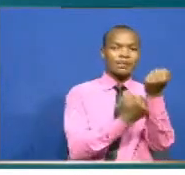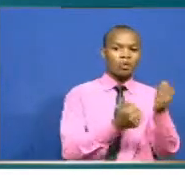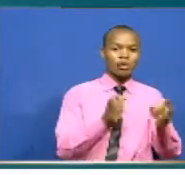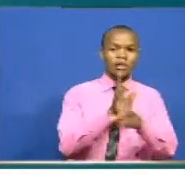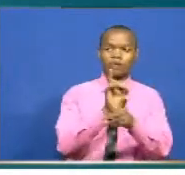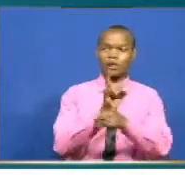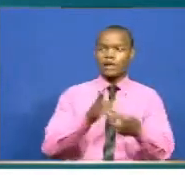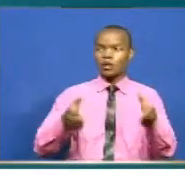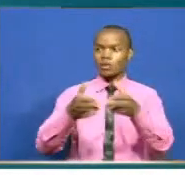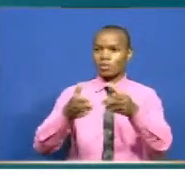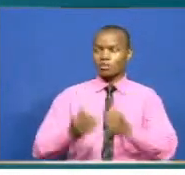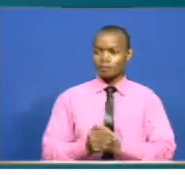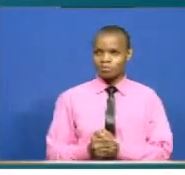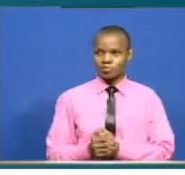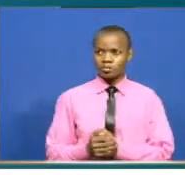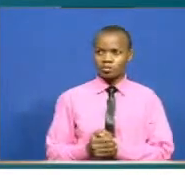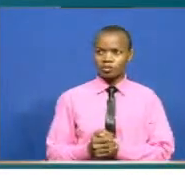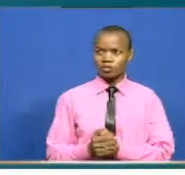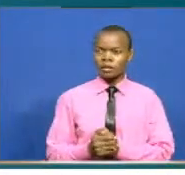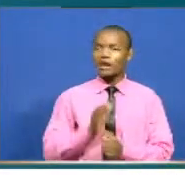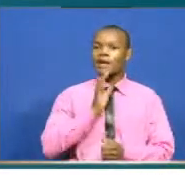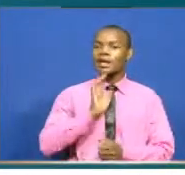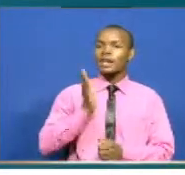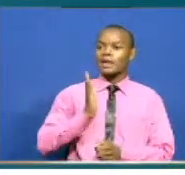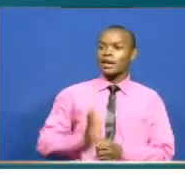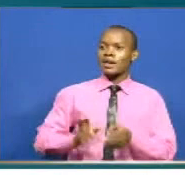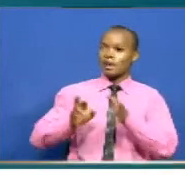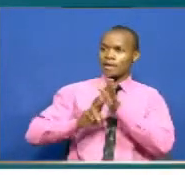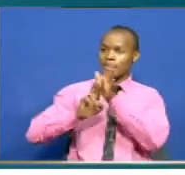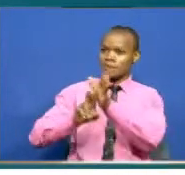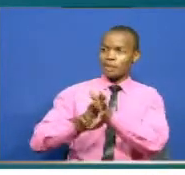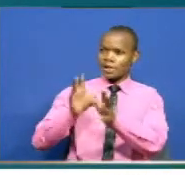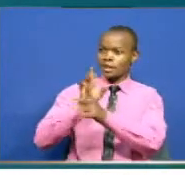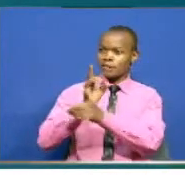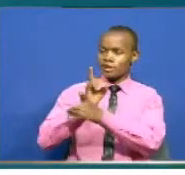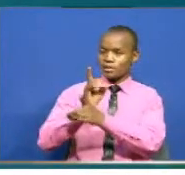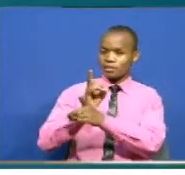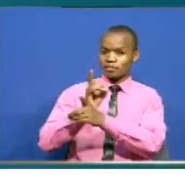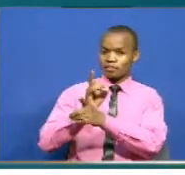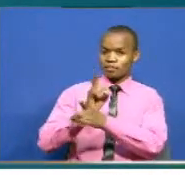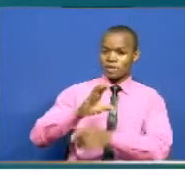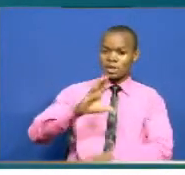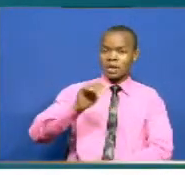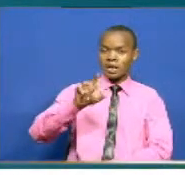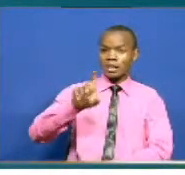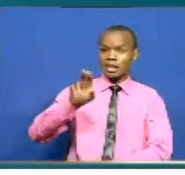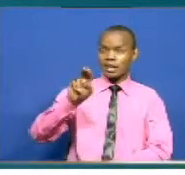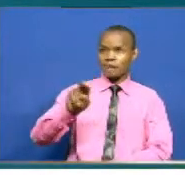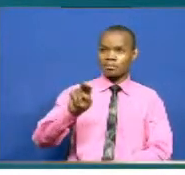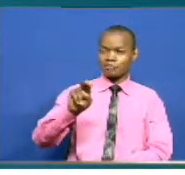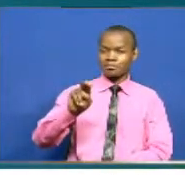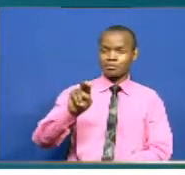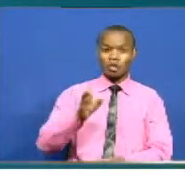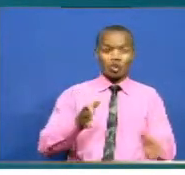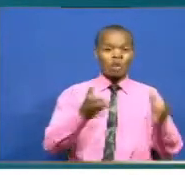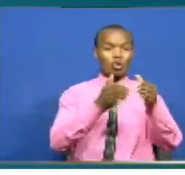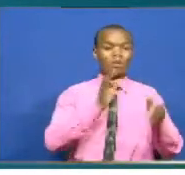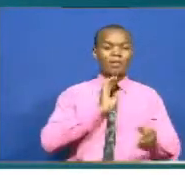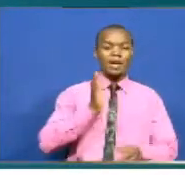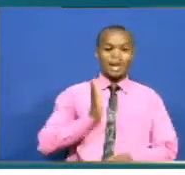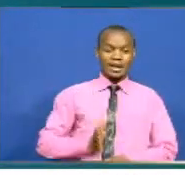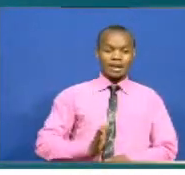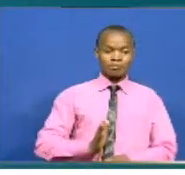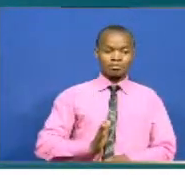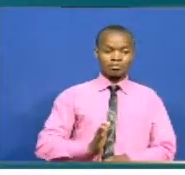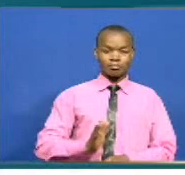electoral college are the elders who are representing particular villages and subclans. And therefore, they come up with saying that we put a